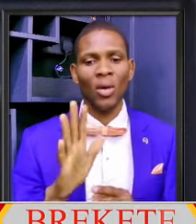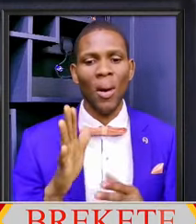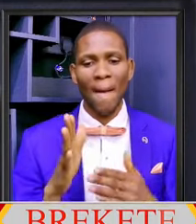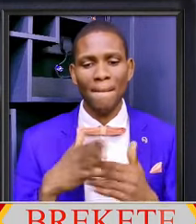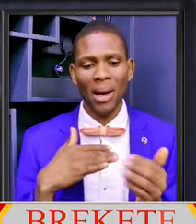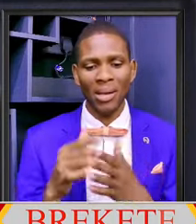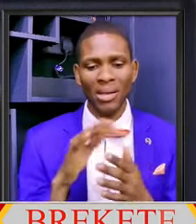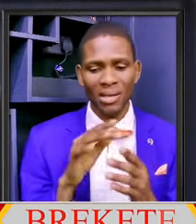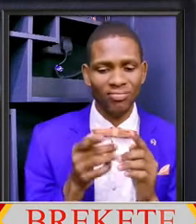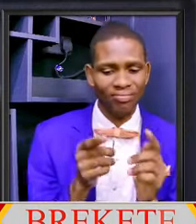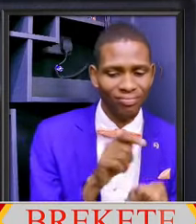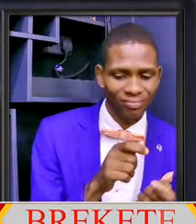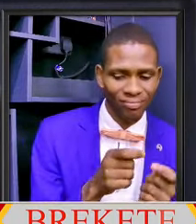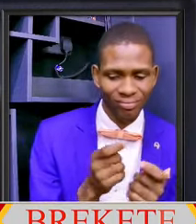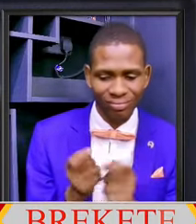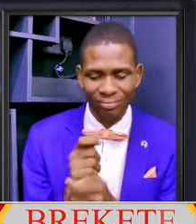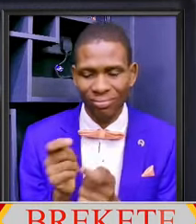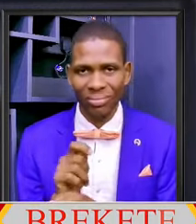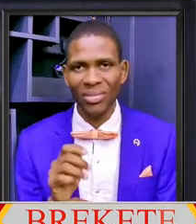corner now,